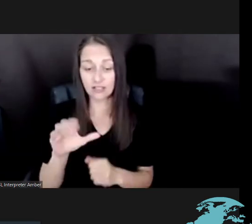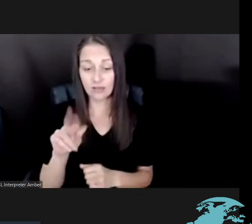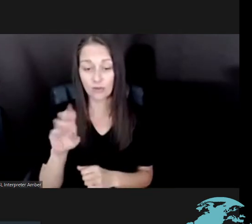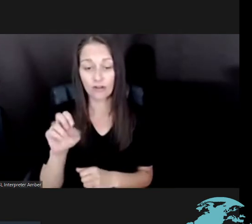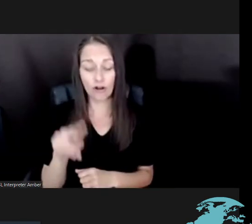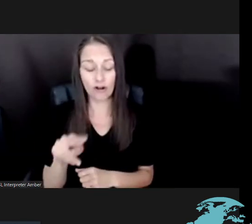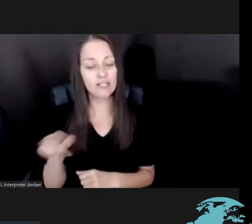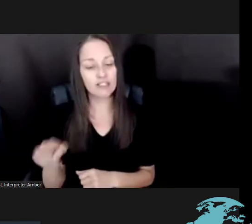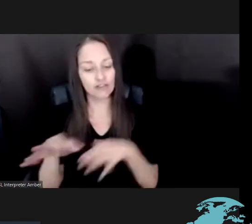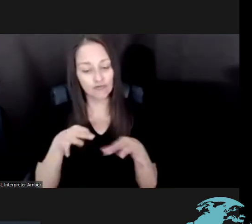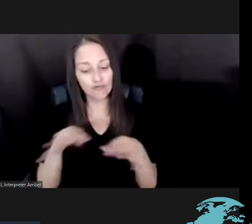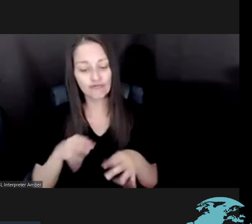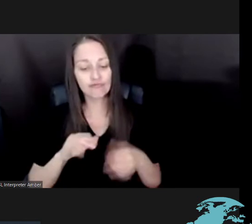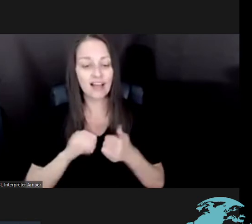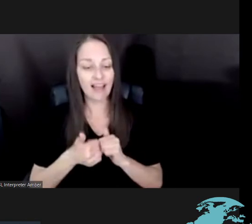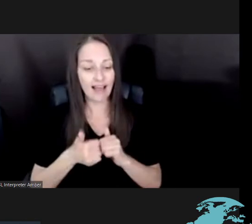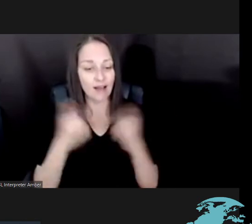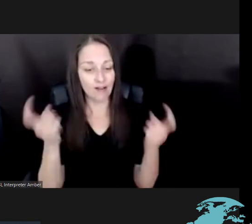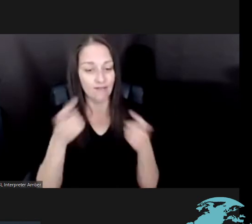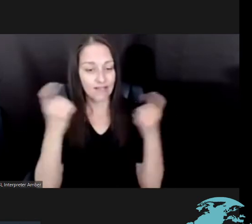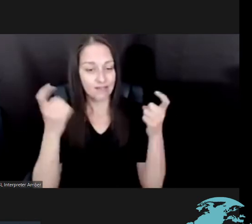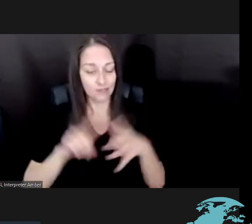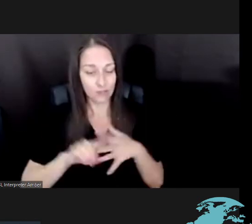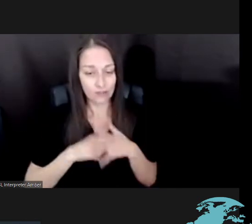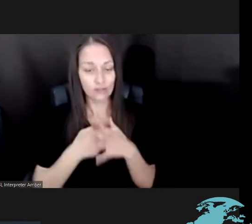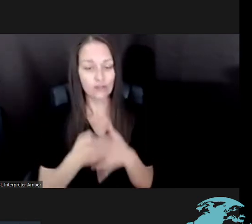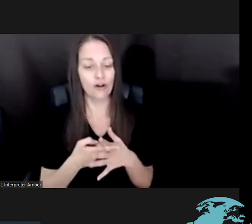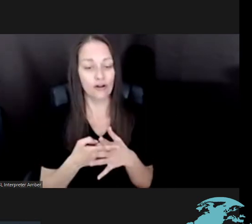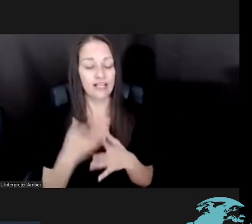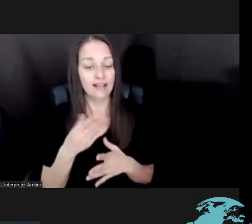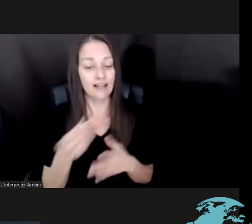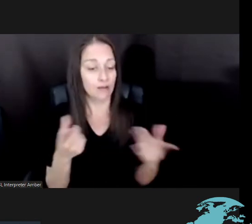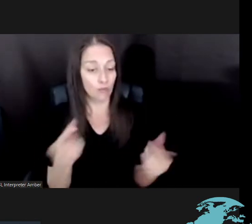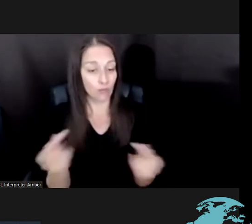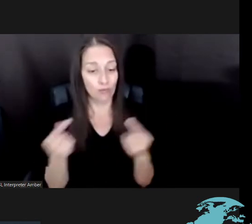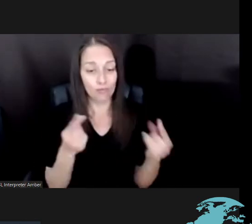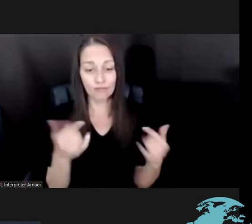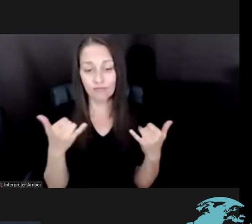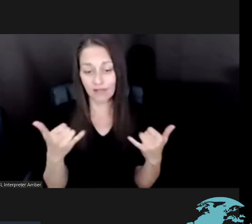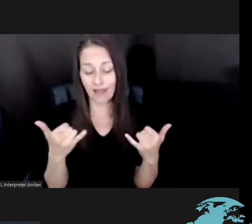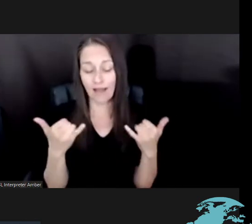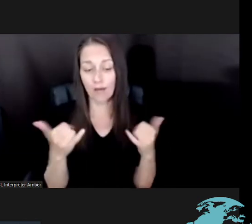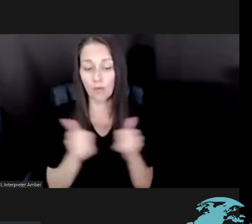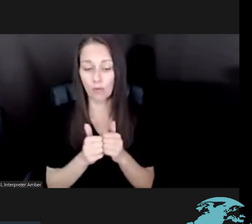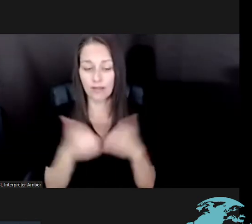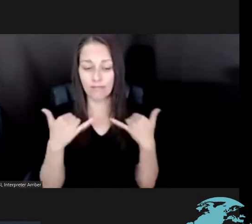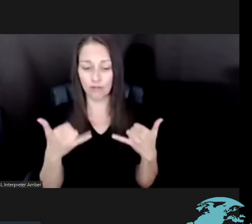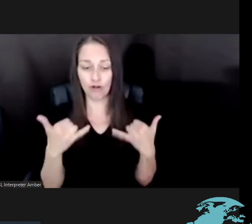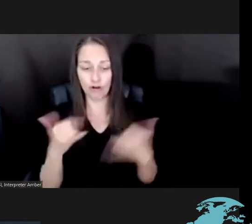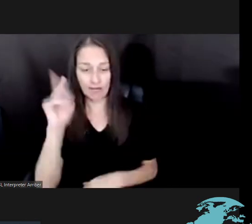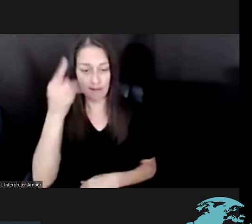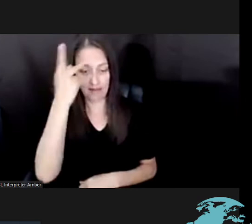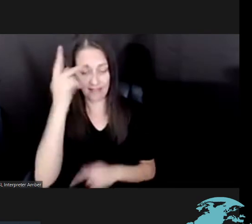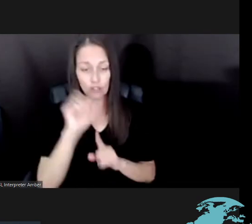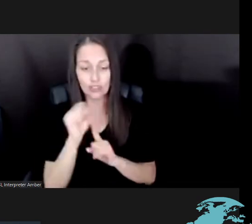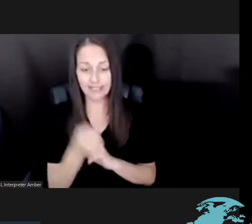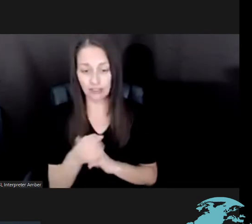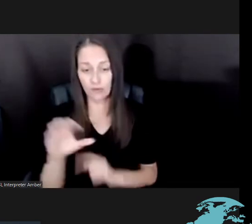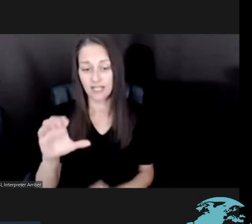the festival and what they're doing vis-a-vis the current political situation in Chile. Thank you.